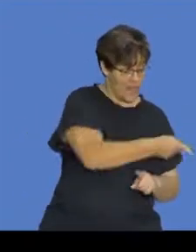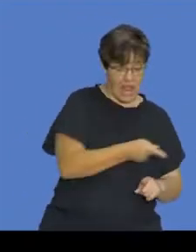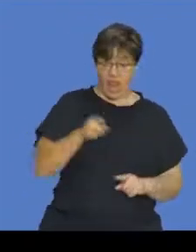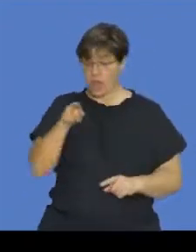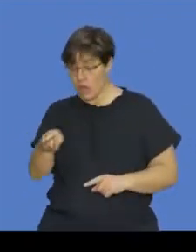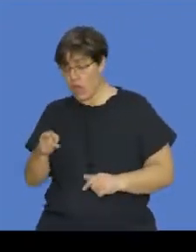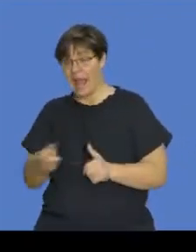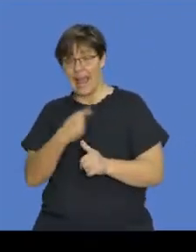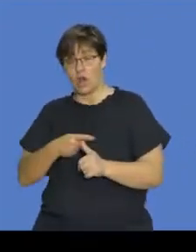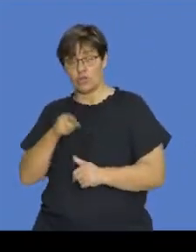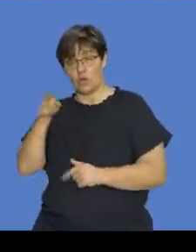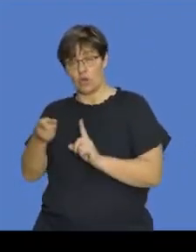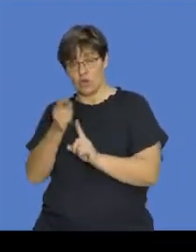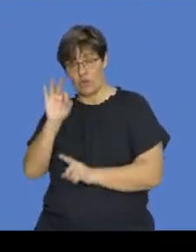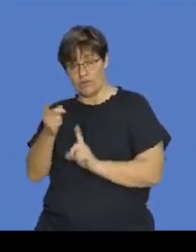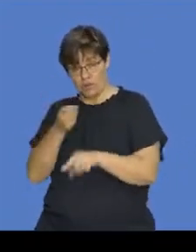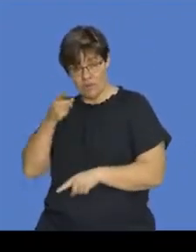because it's in the intersection.